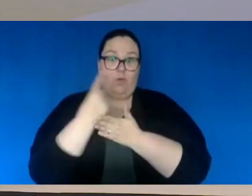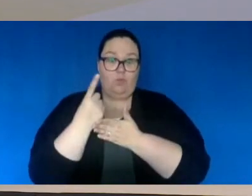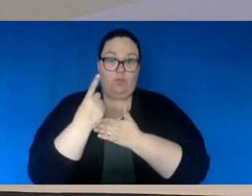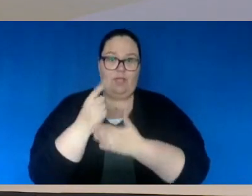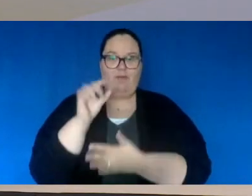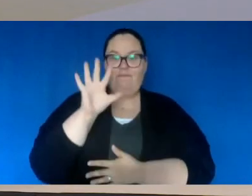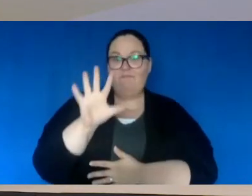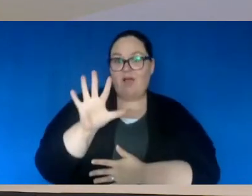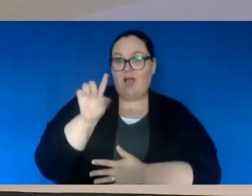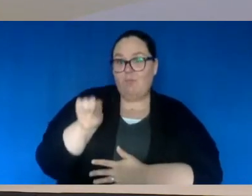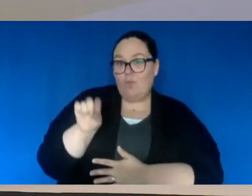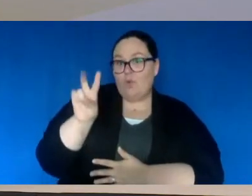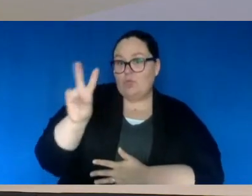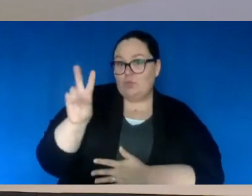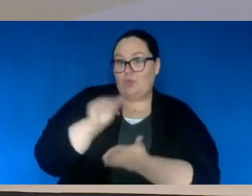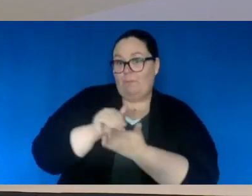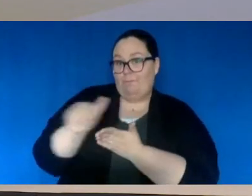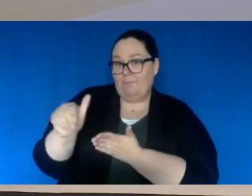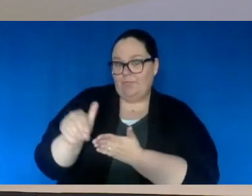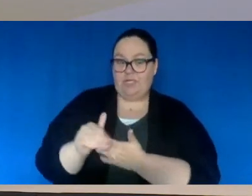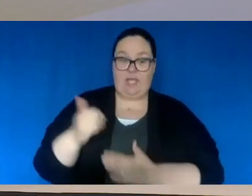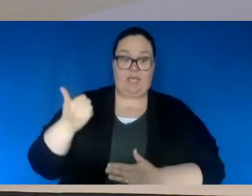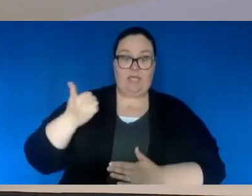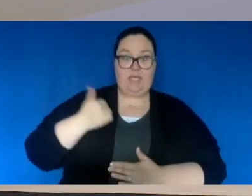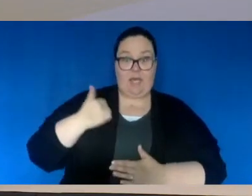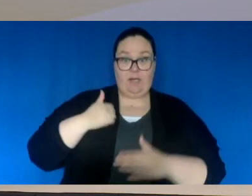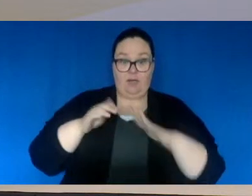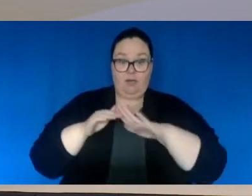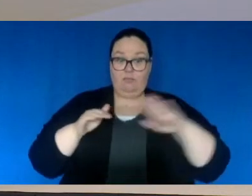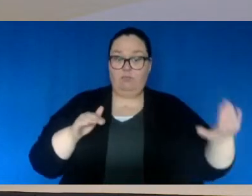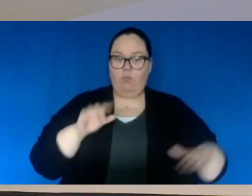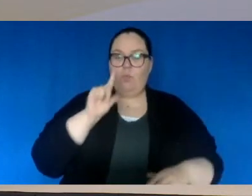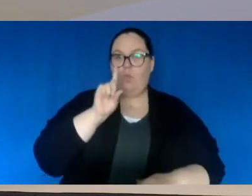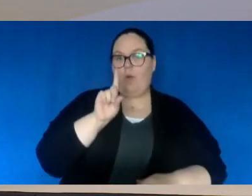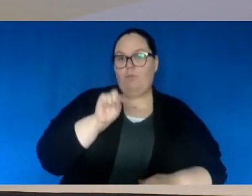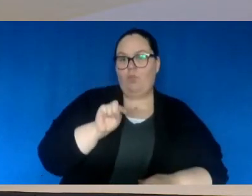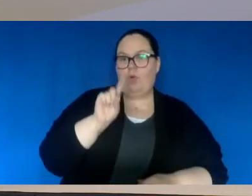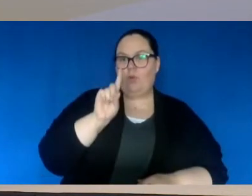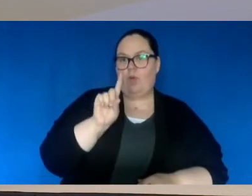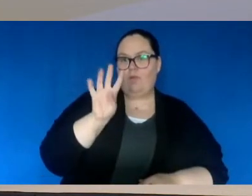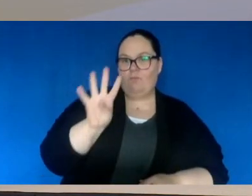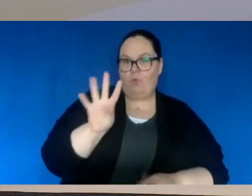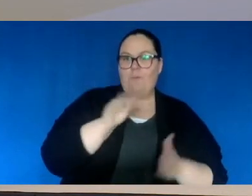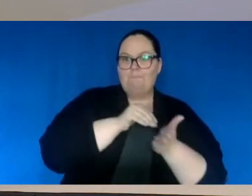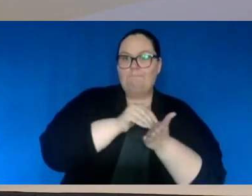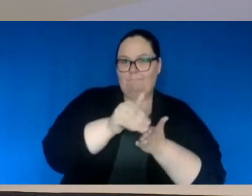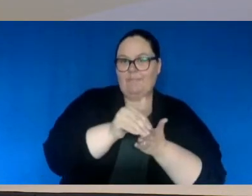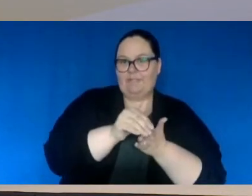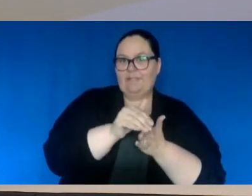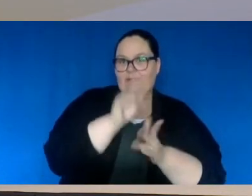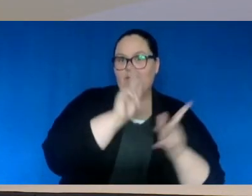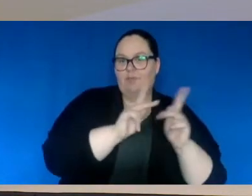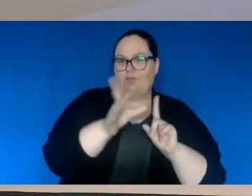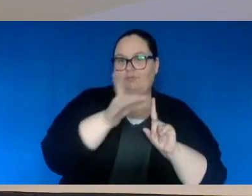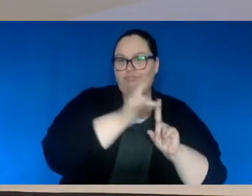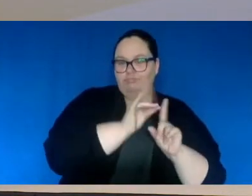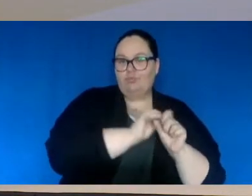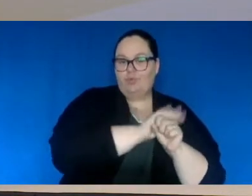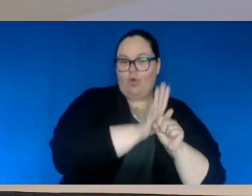Domestically, Canada has recorded over 1.14 million cases and over 23,700 deaths. There